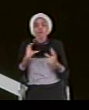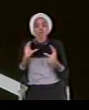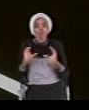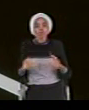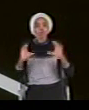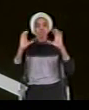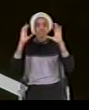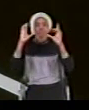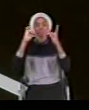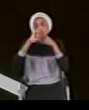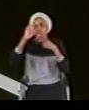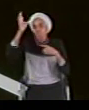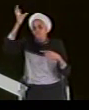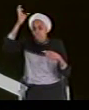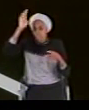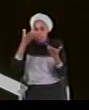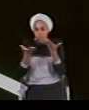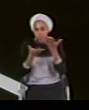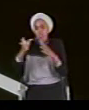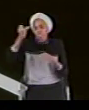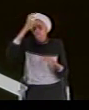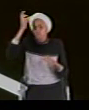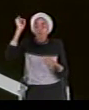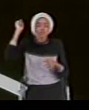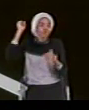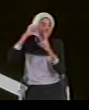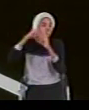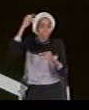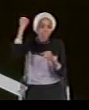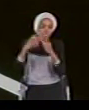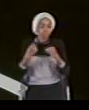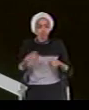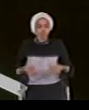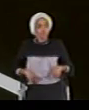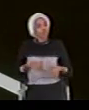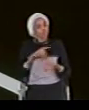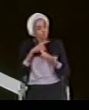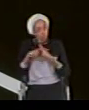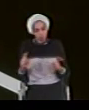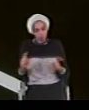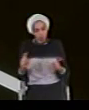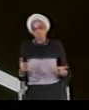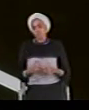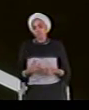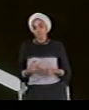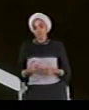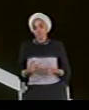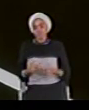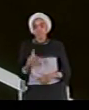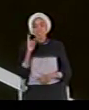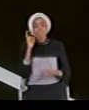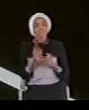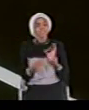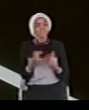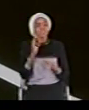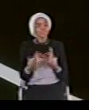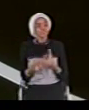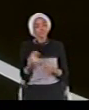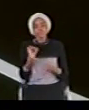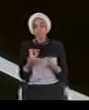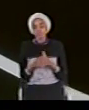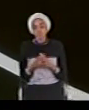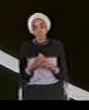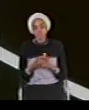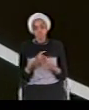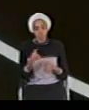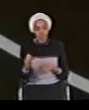to serving the devil till the end of their lives. But if those who don't